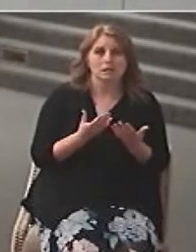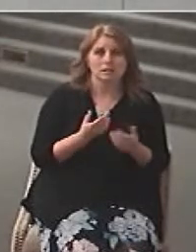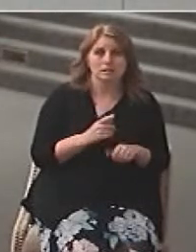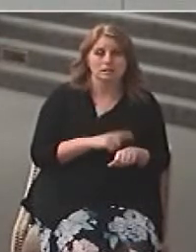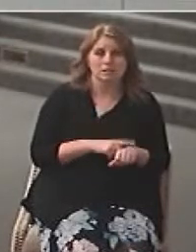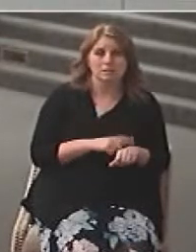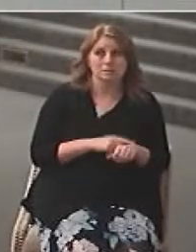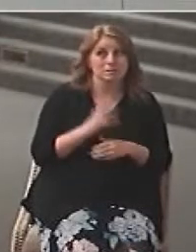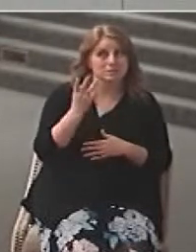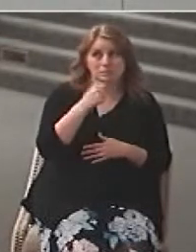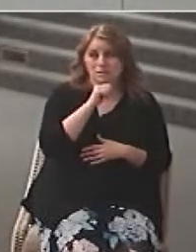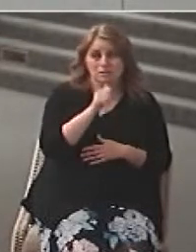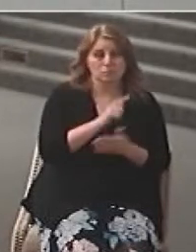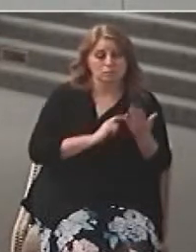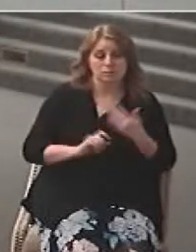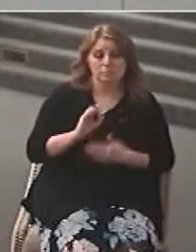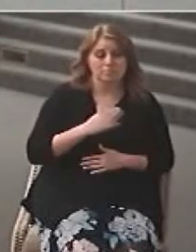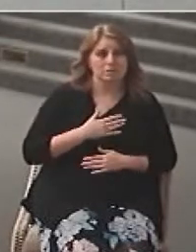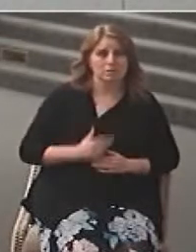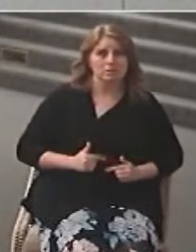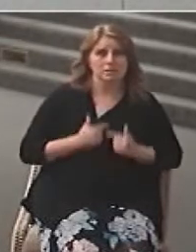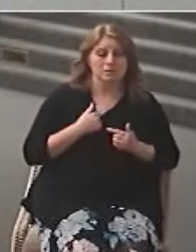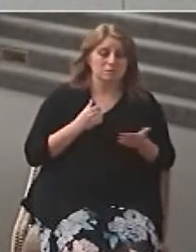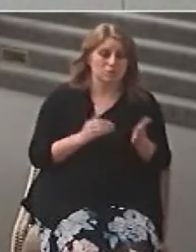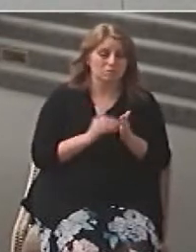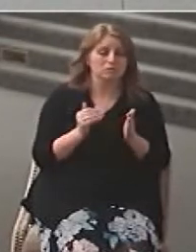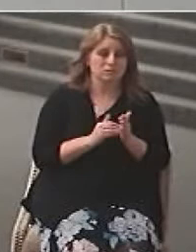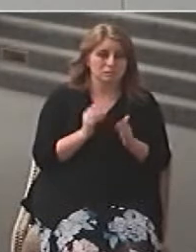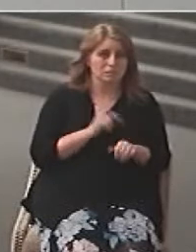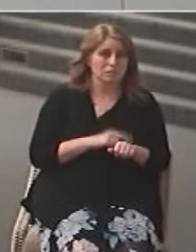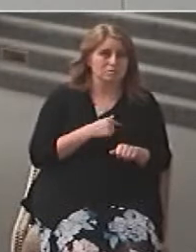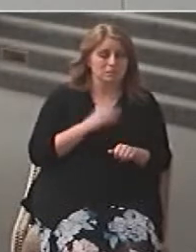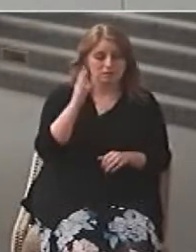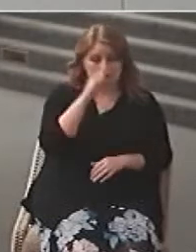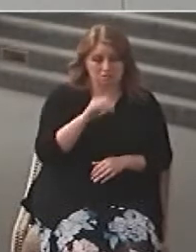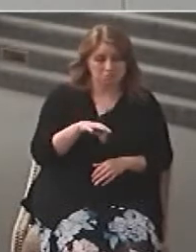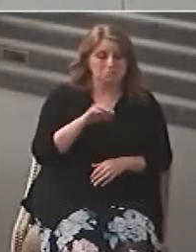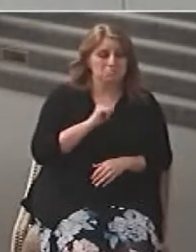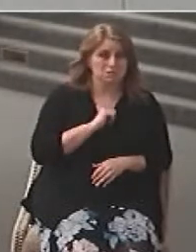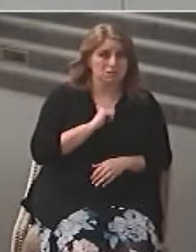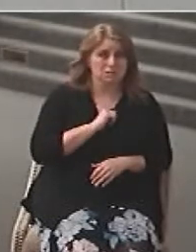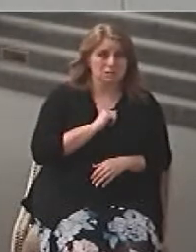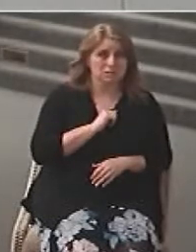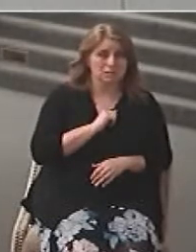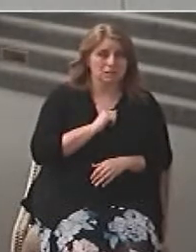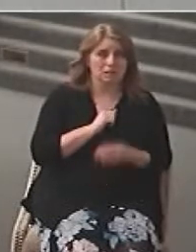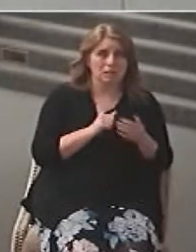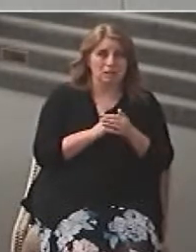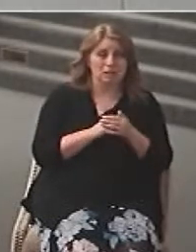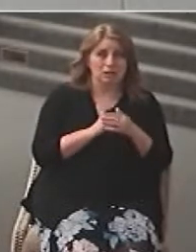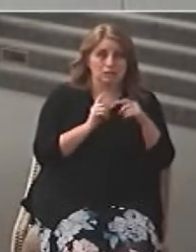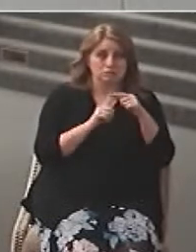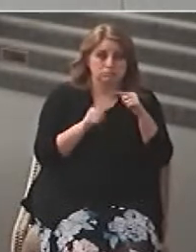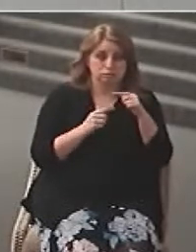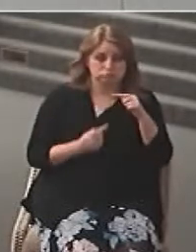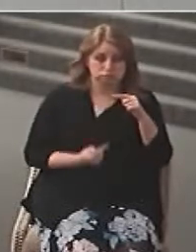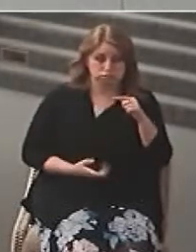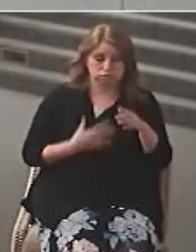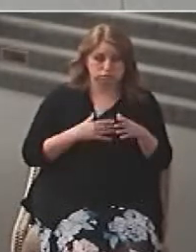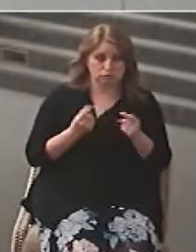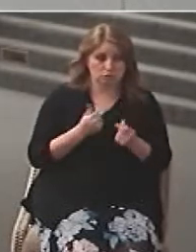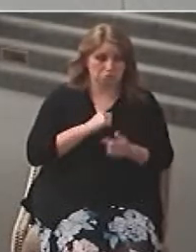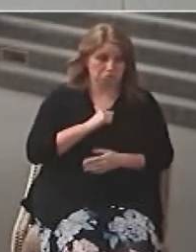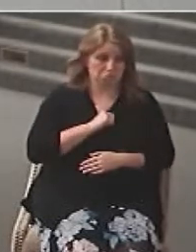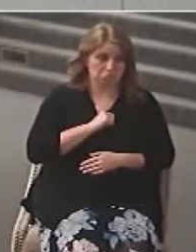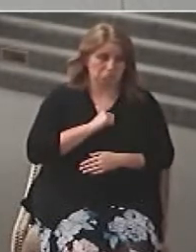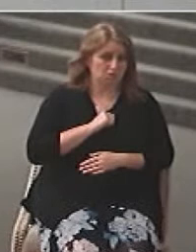He's not the Lord of my life, because I am oftentimes finding myself in a downward spiral doing what I want to do rather than what God